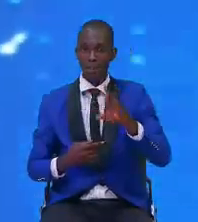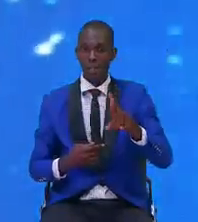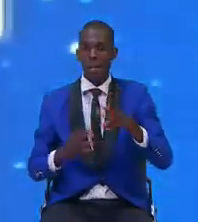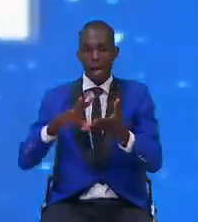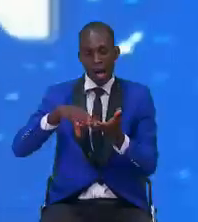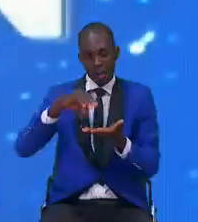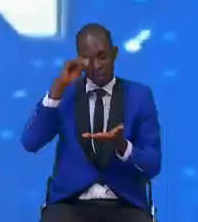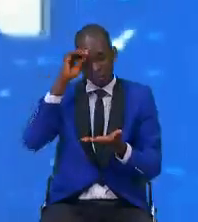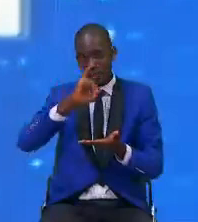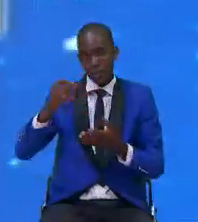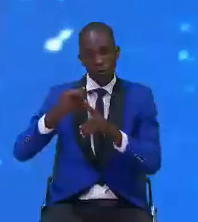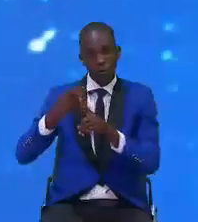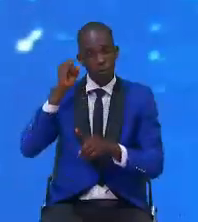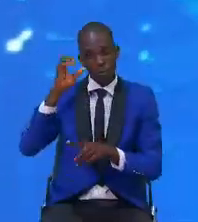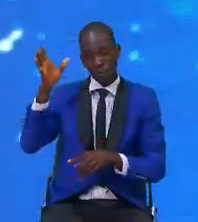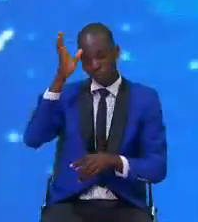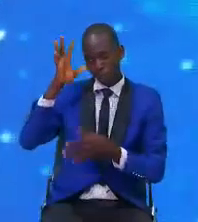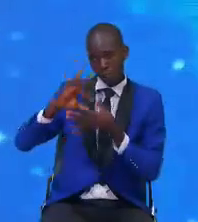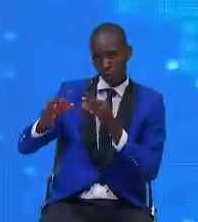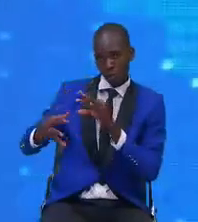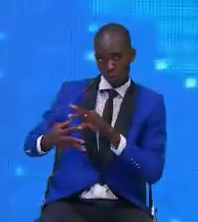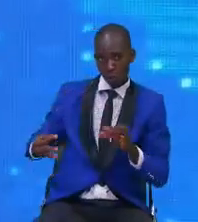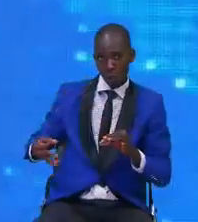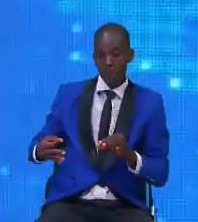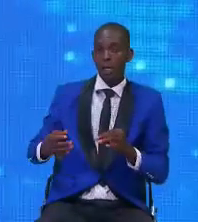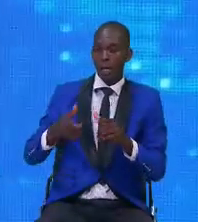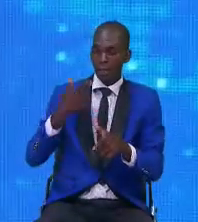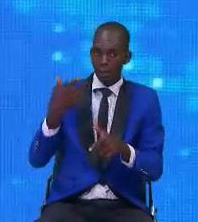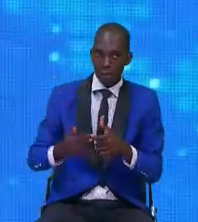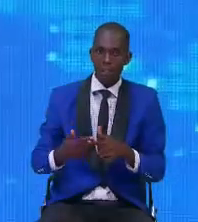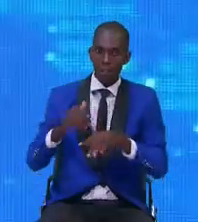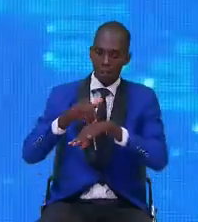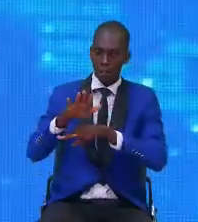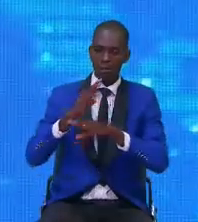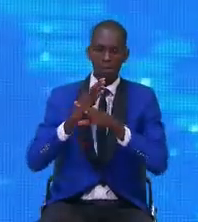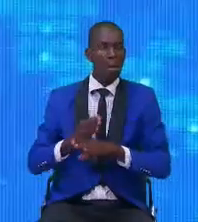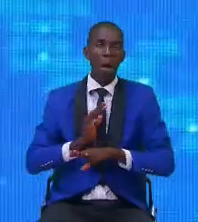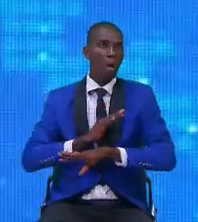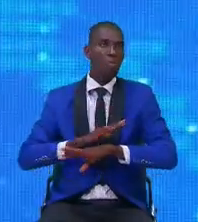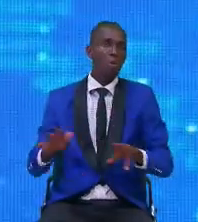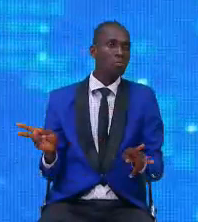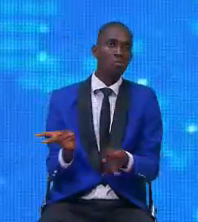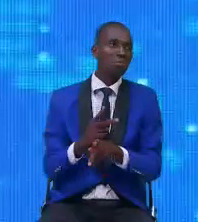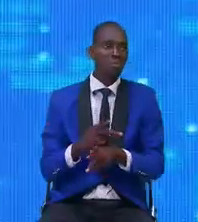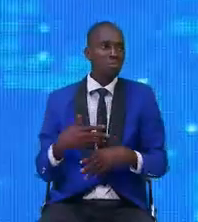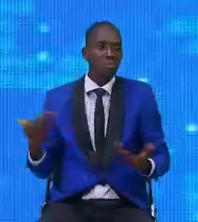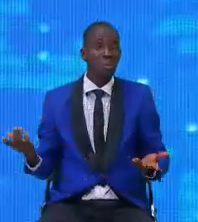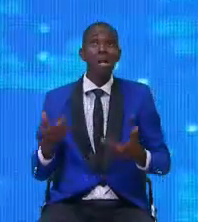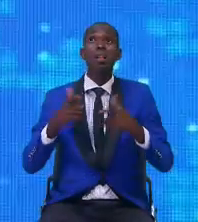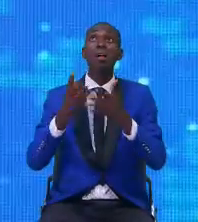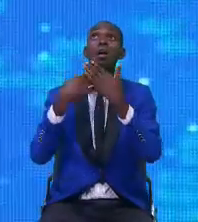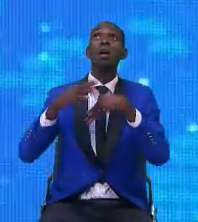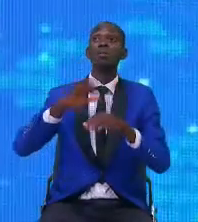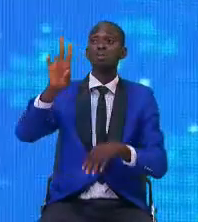Nebuchadnezzar, if you then set the barriers before you, if you say, I don't care, let the heavens fall,